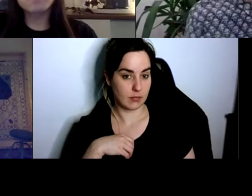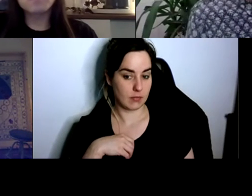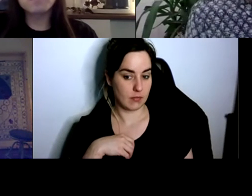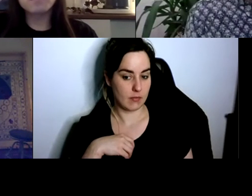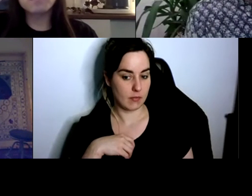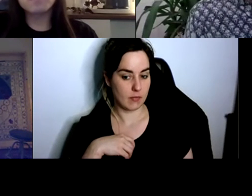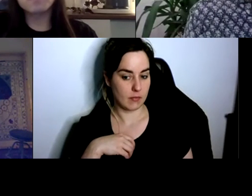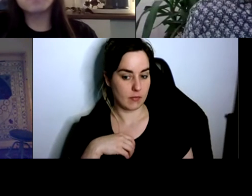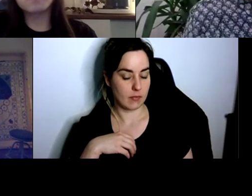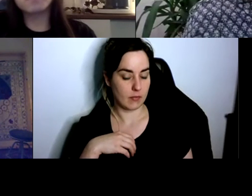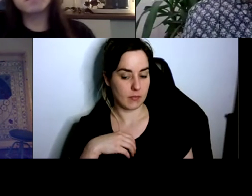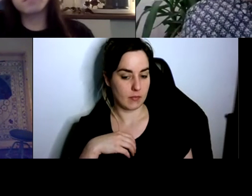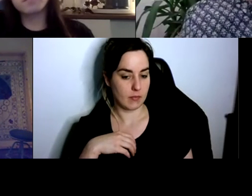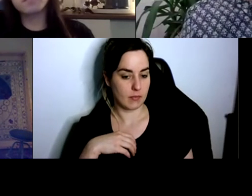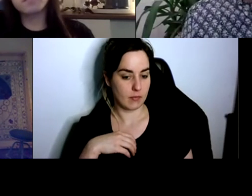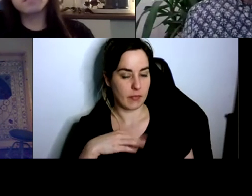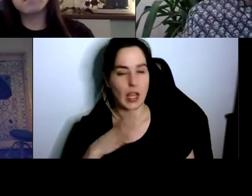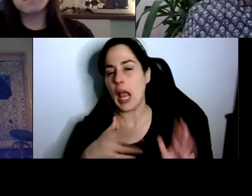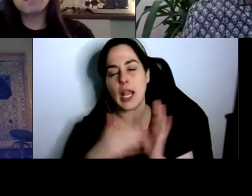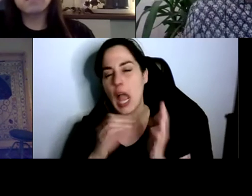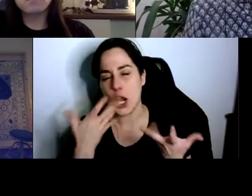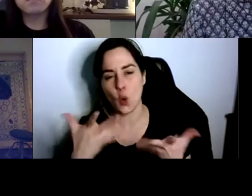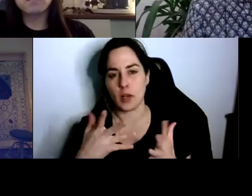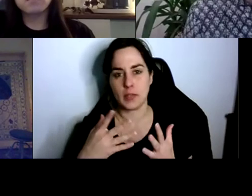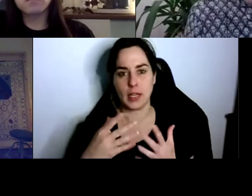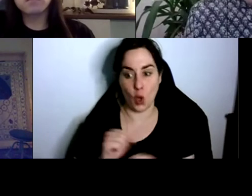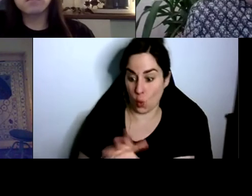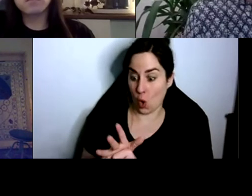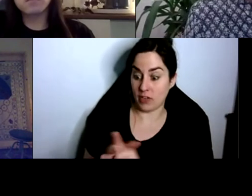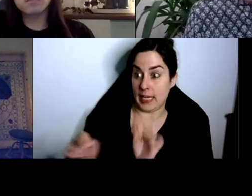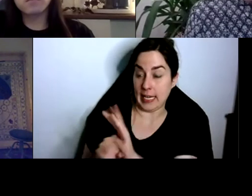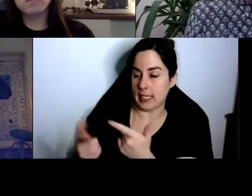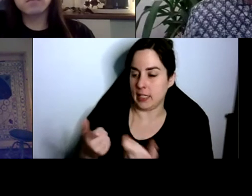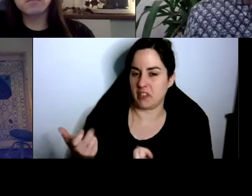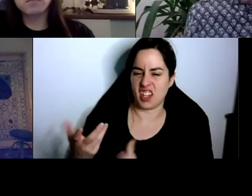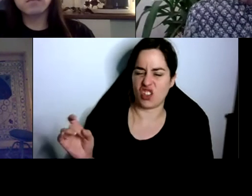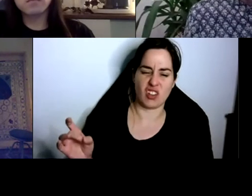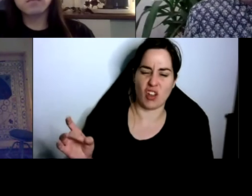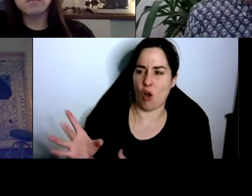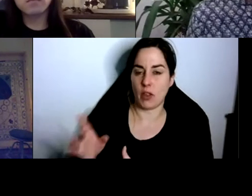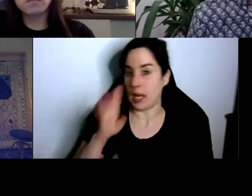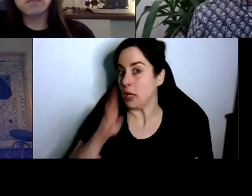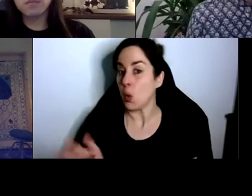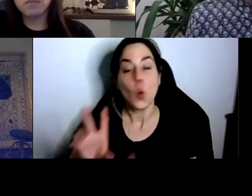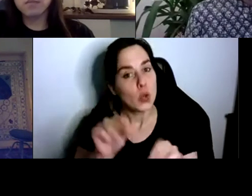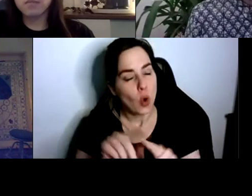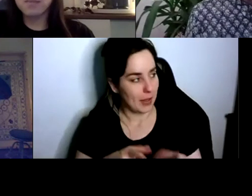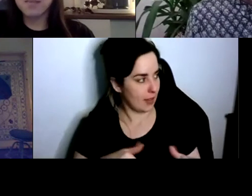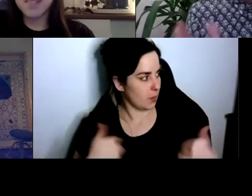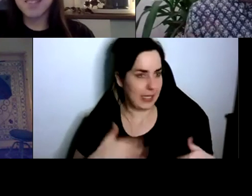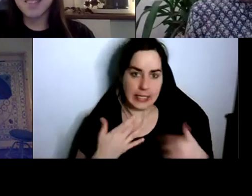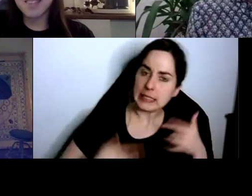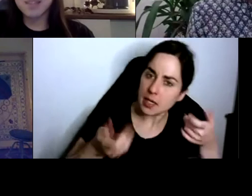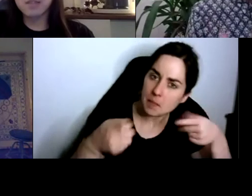the awful downsides of the pandemic, but it's like, this was an opportunity. Like, this is exciting. It's like the question, why we're even doing this? Like,